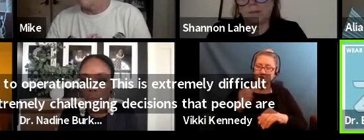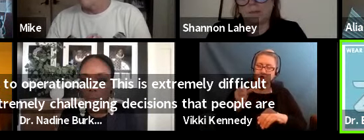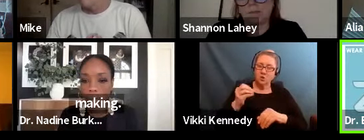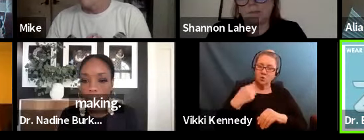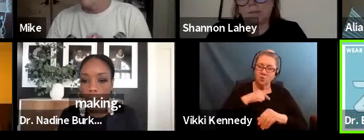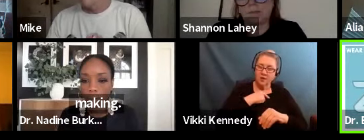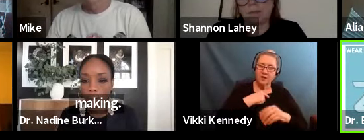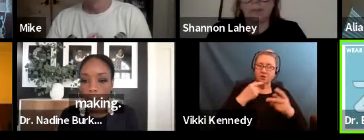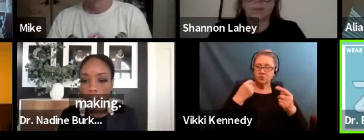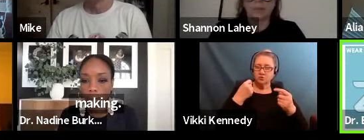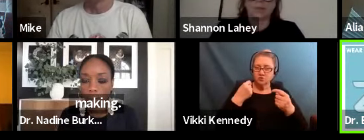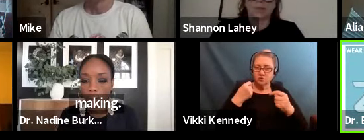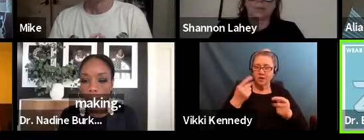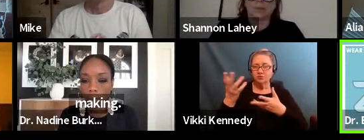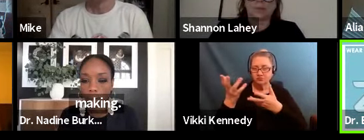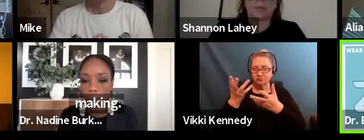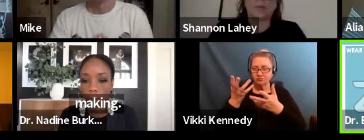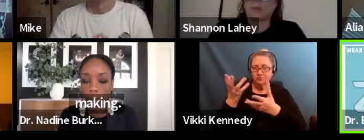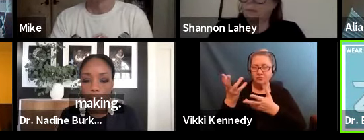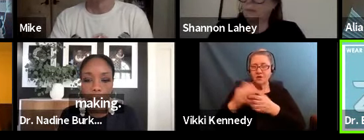forward, we will likely be,